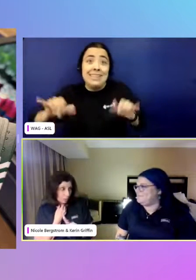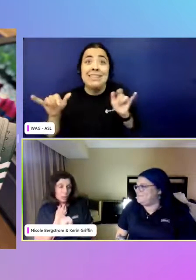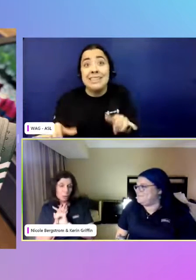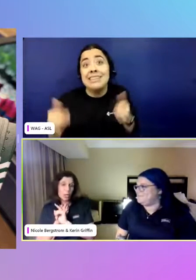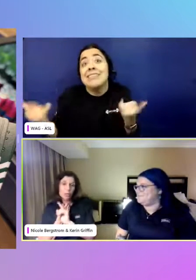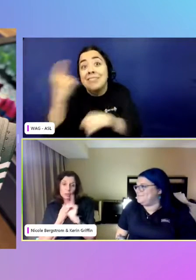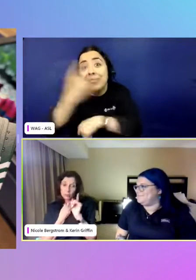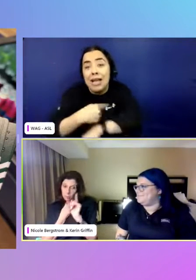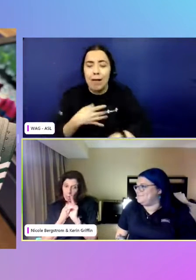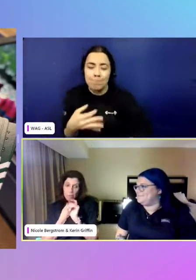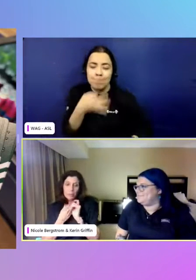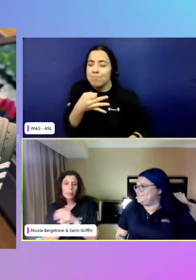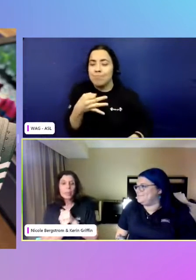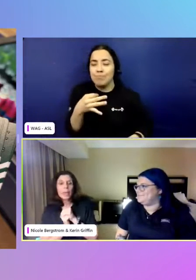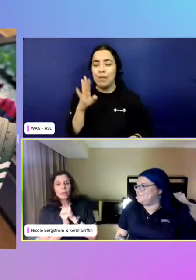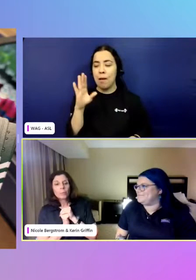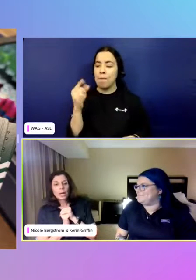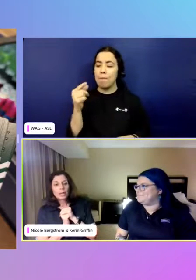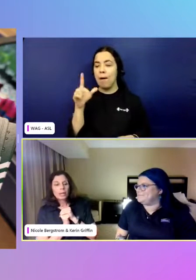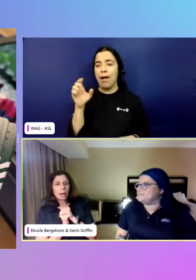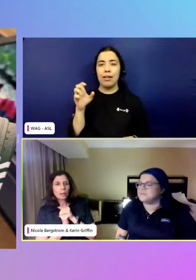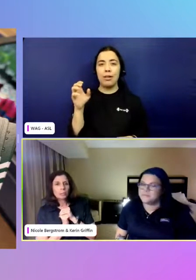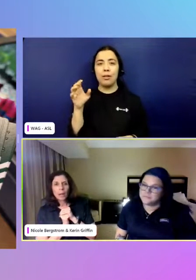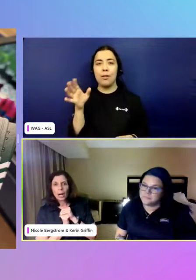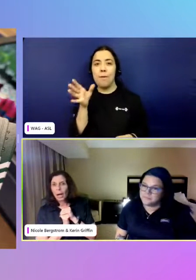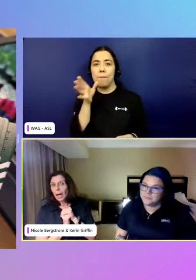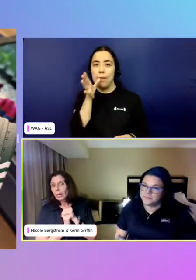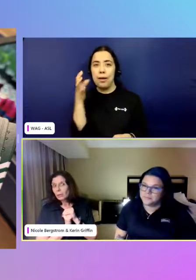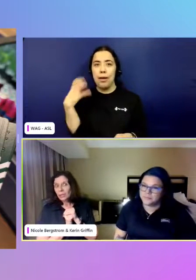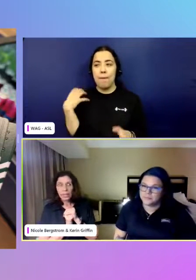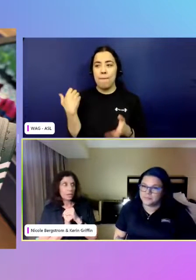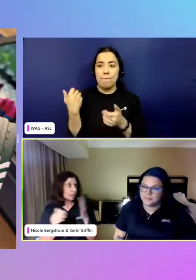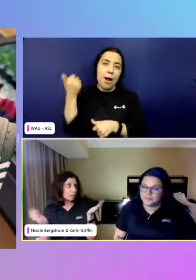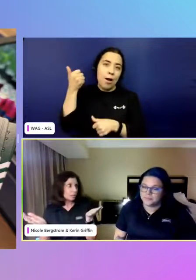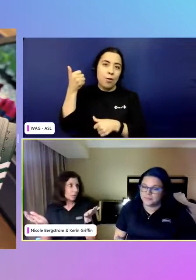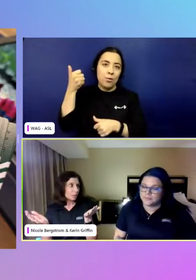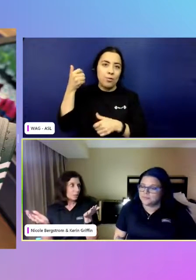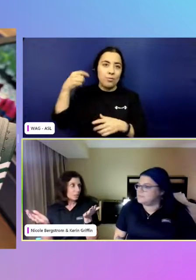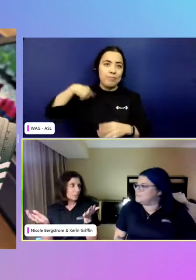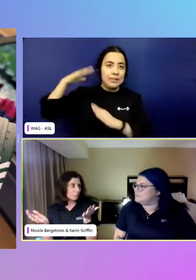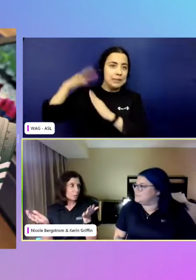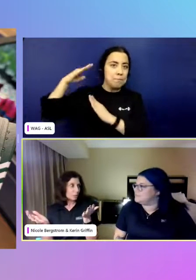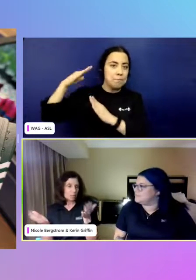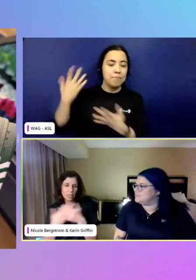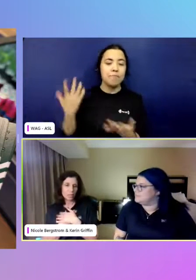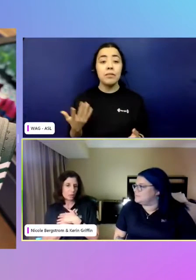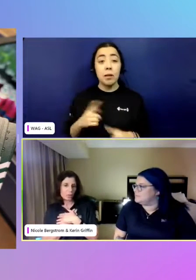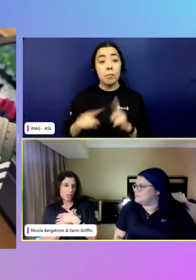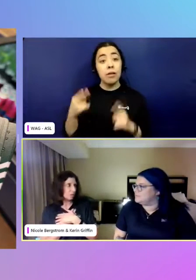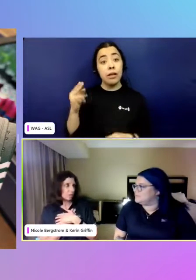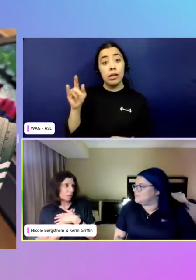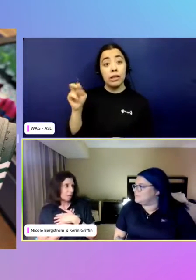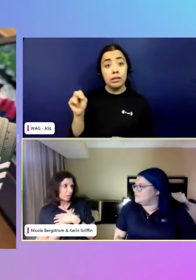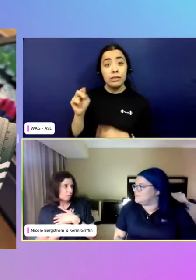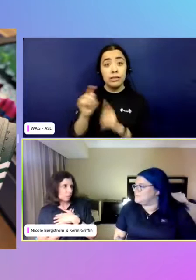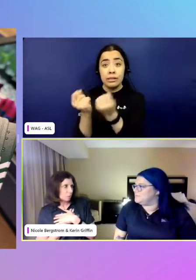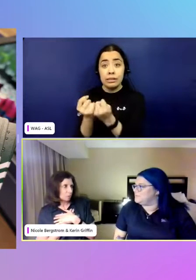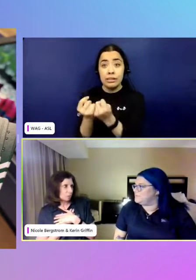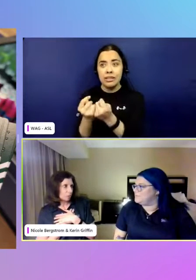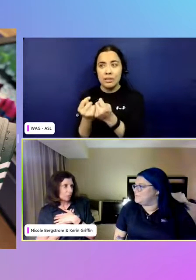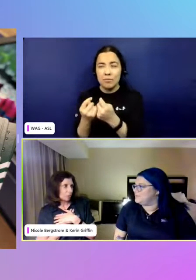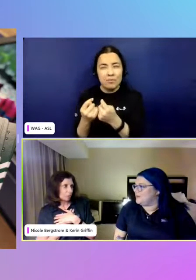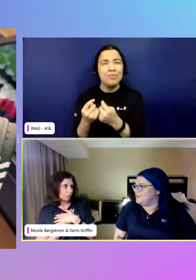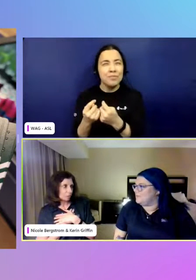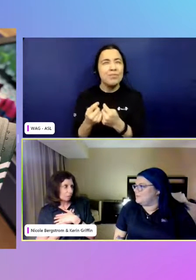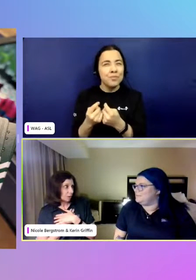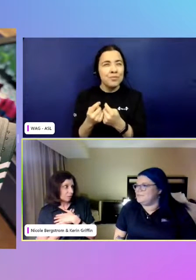the master boggle mama. But I don't think any of our Hilton team members, they don't have a competitive bone